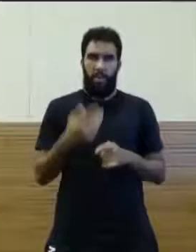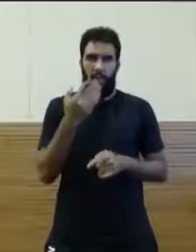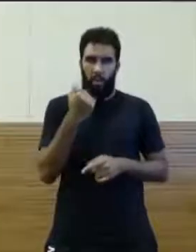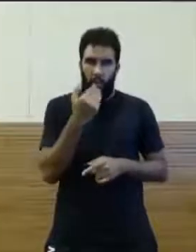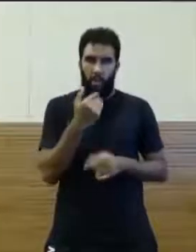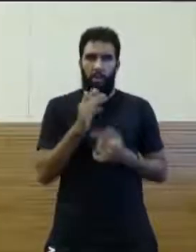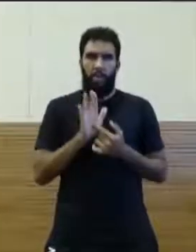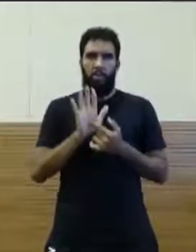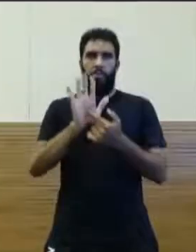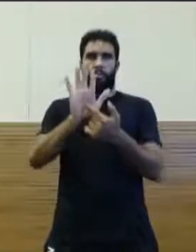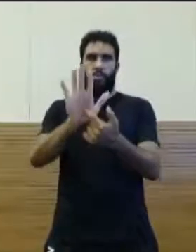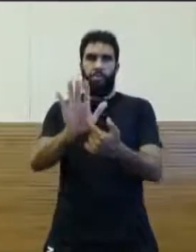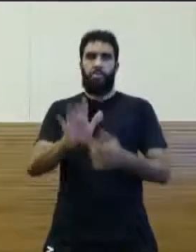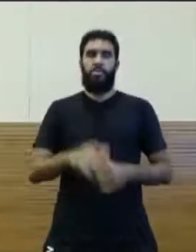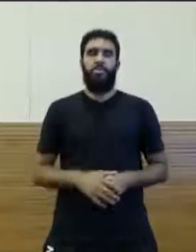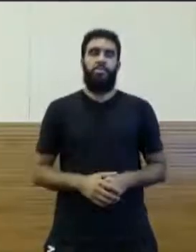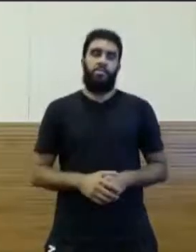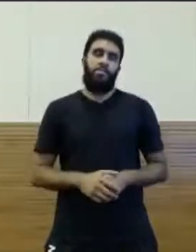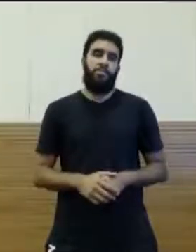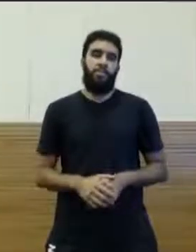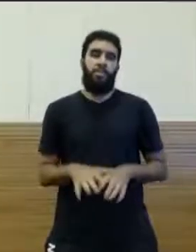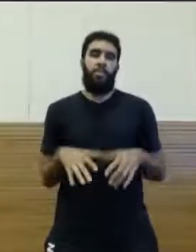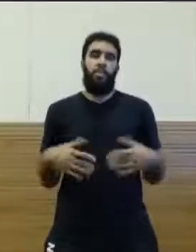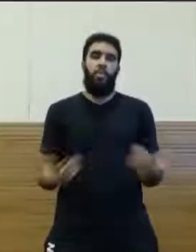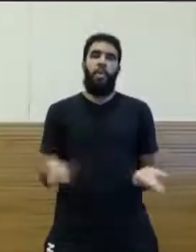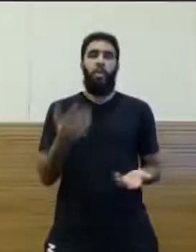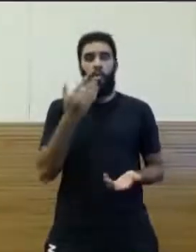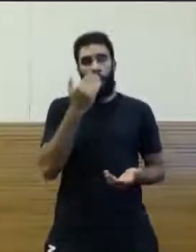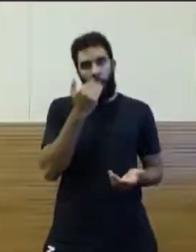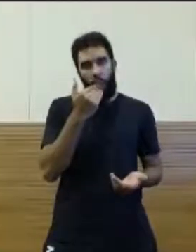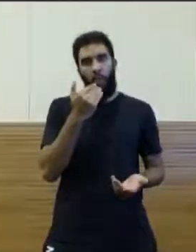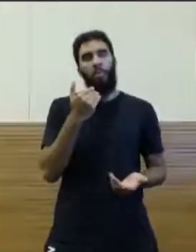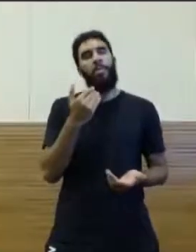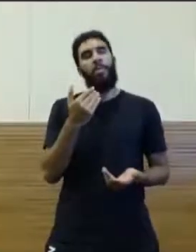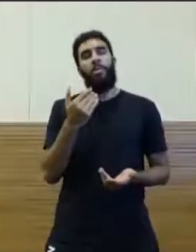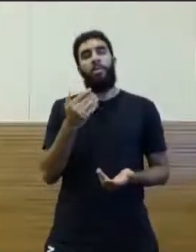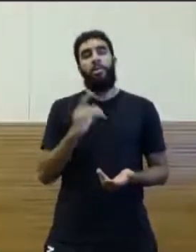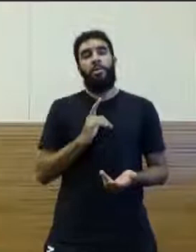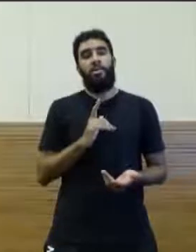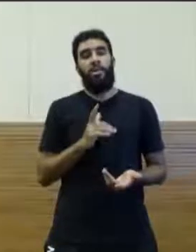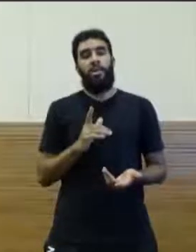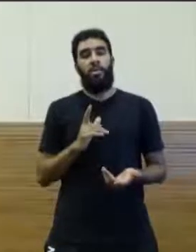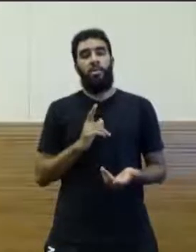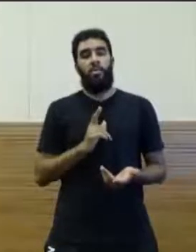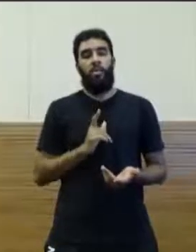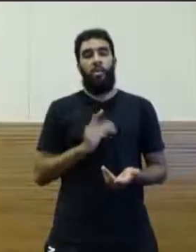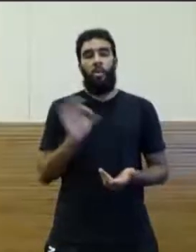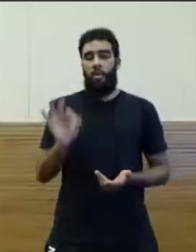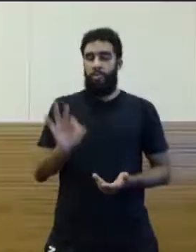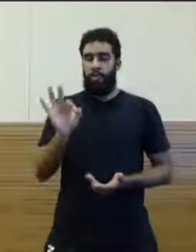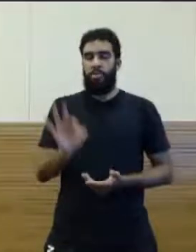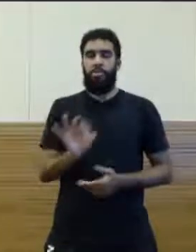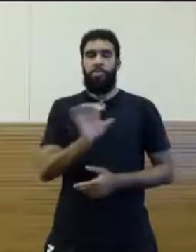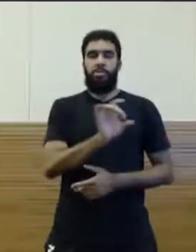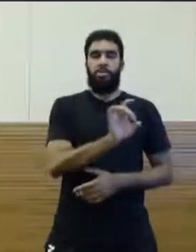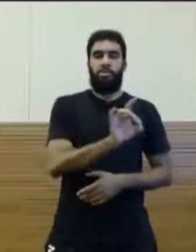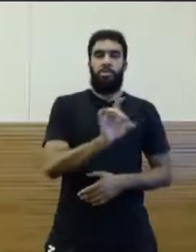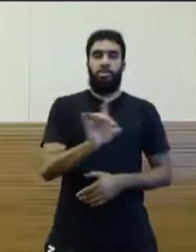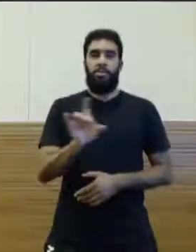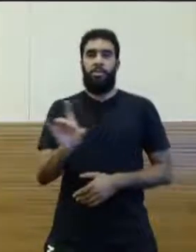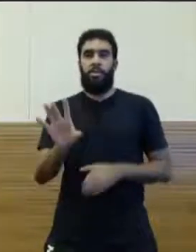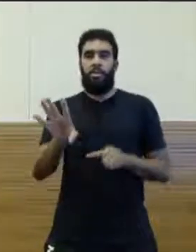This here we will communicate which are the food groups, what is the proportion of